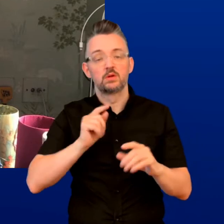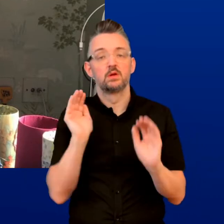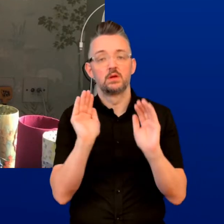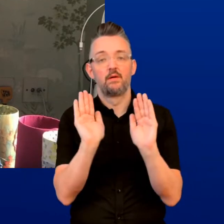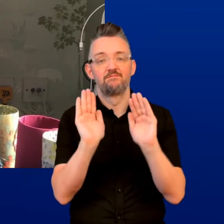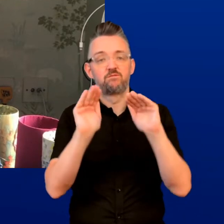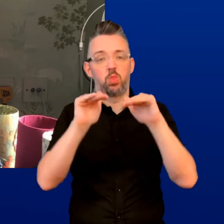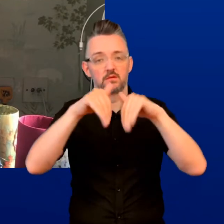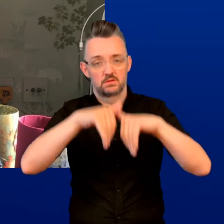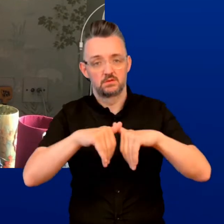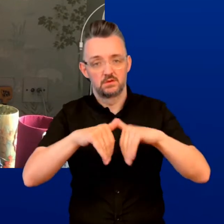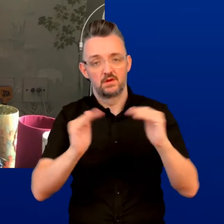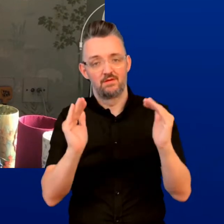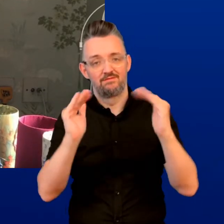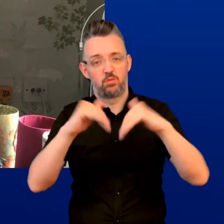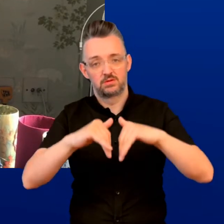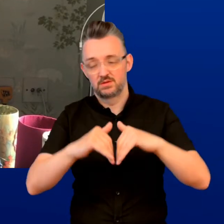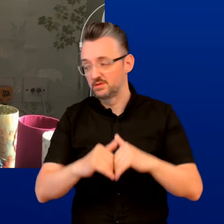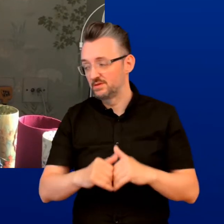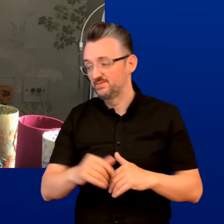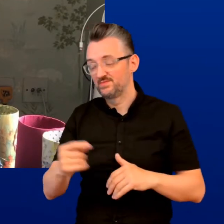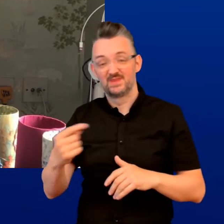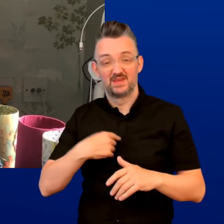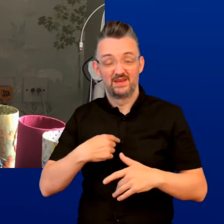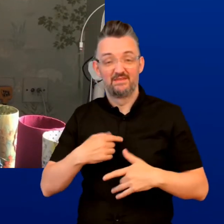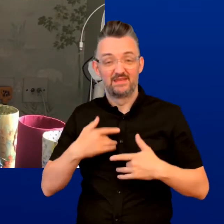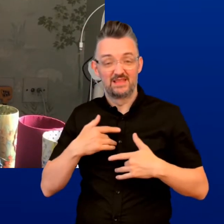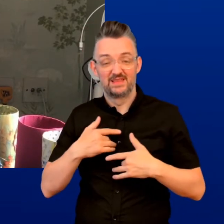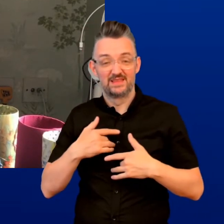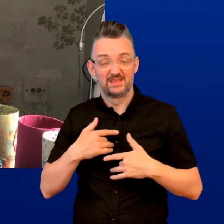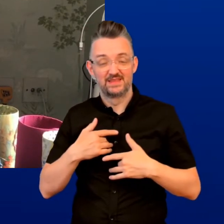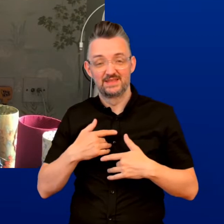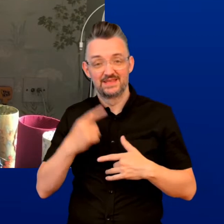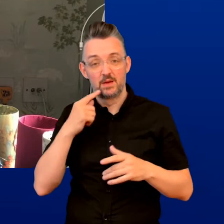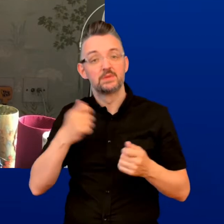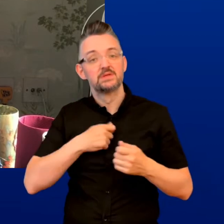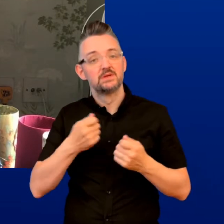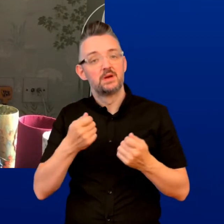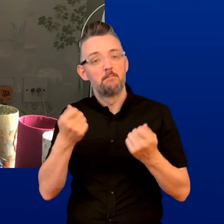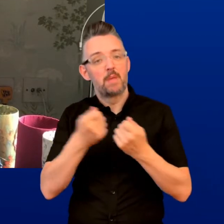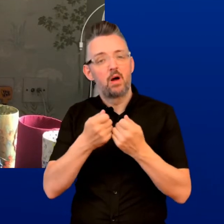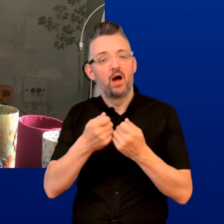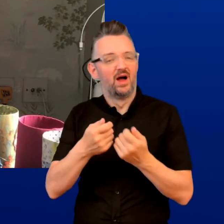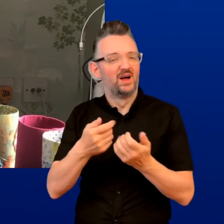in again. I find it easier just cutting when it's paper,